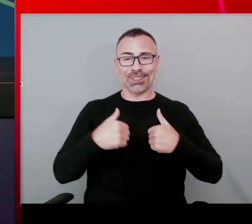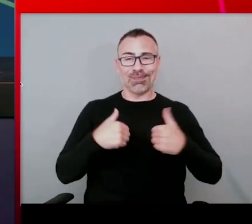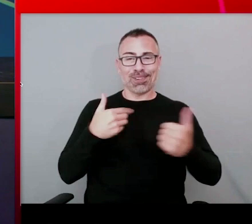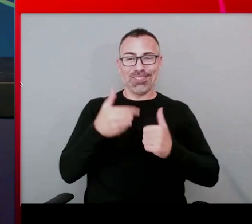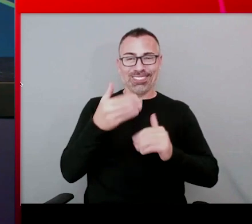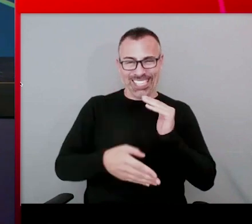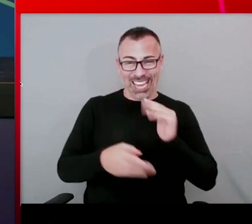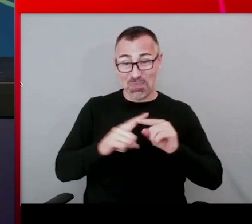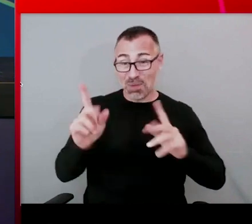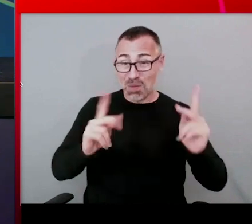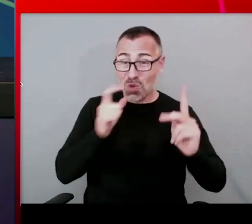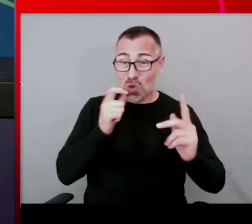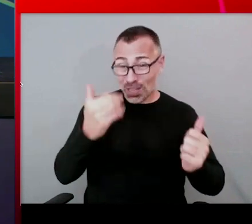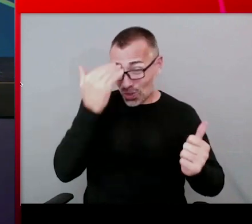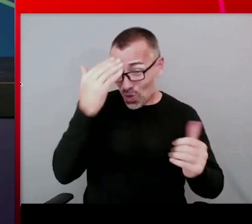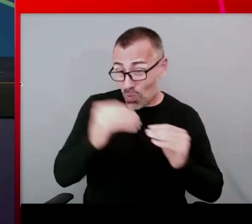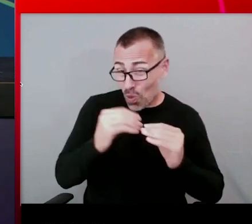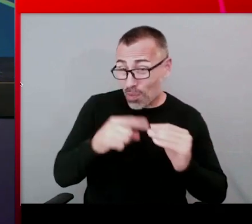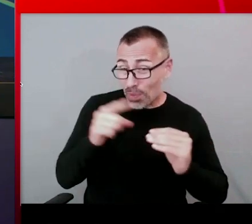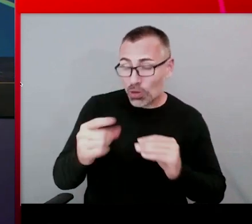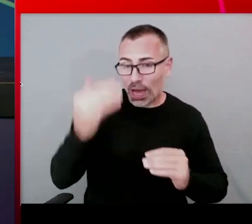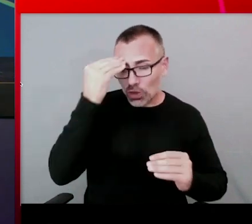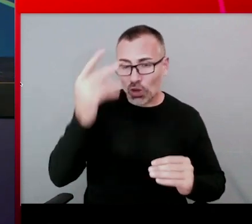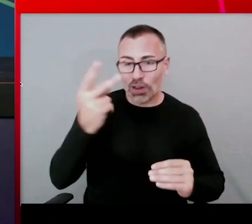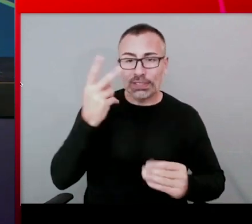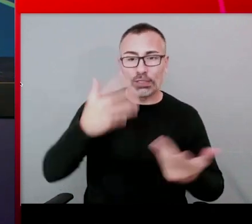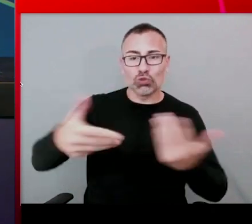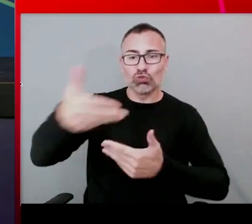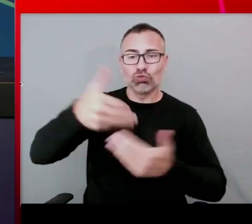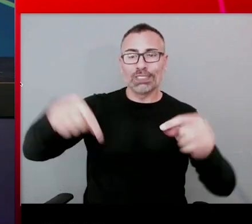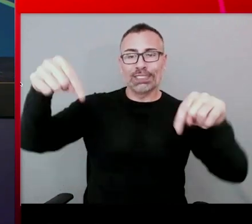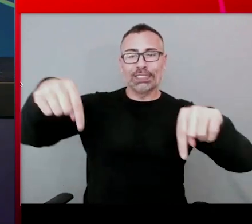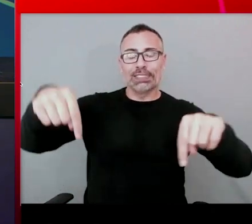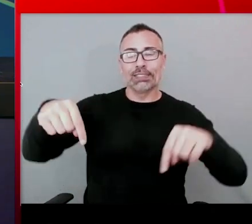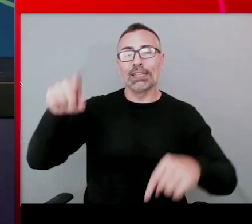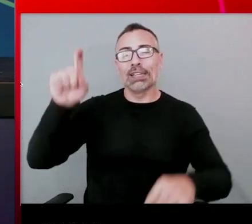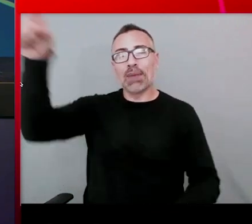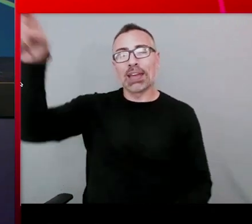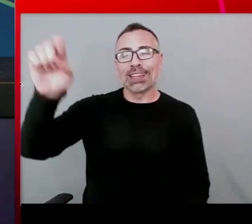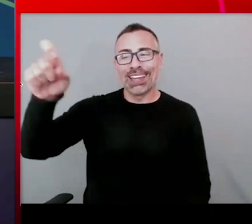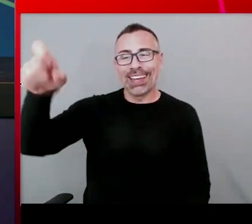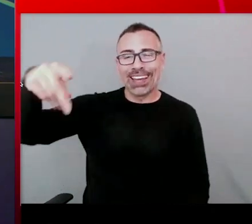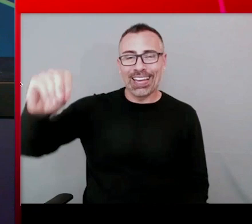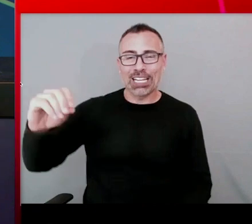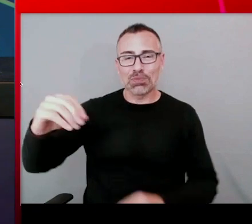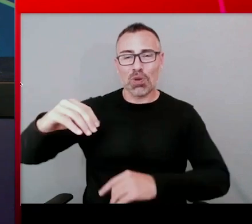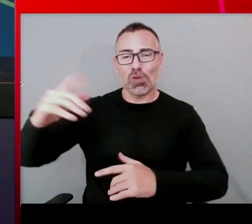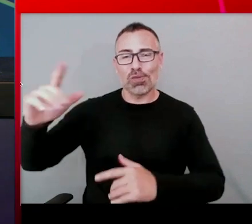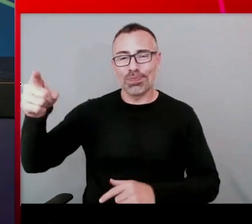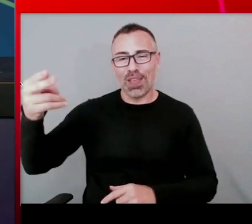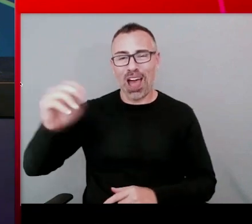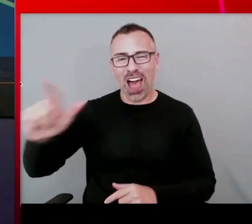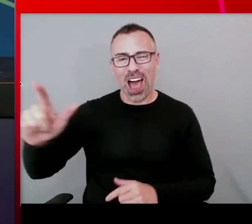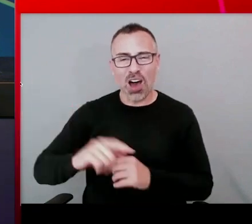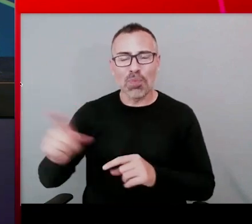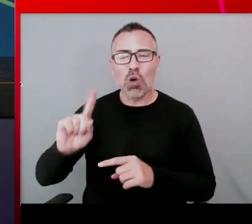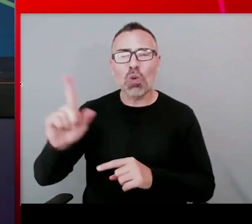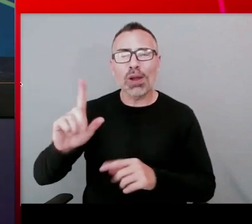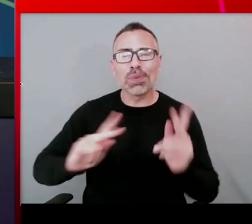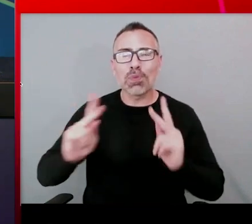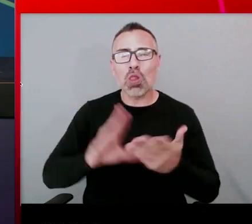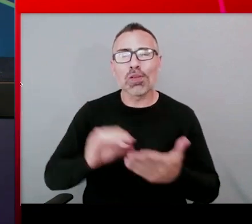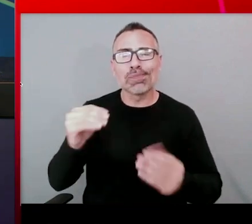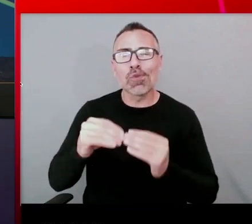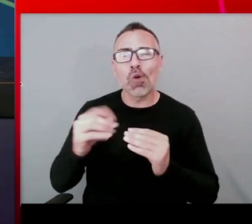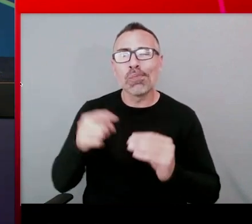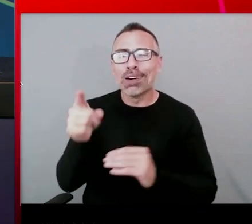more about you, I know I've seen you guys around here somewhere in the expo hall. I can't remember exactly where it is. So where do people go to learn more about you, or how do they find